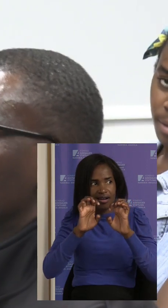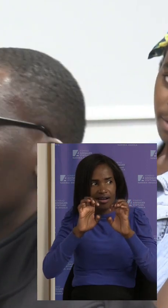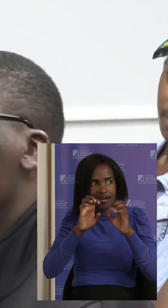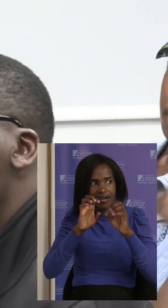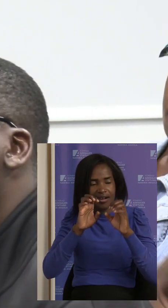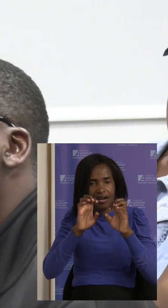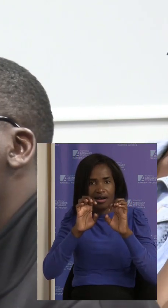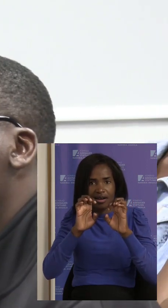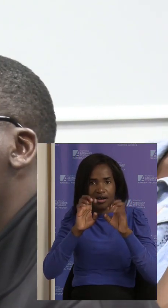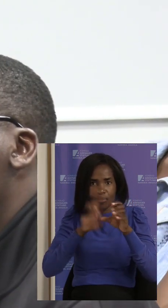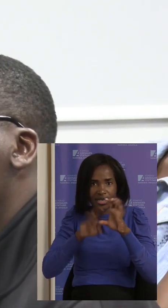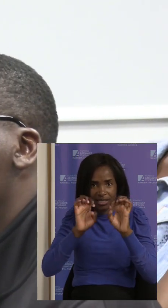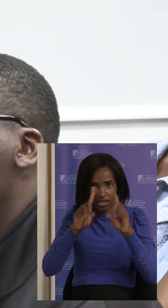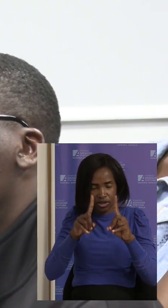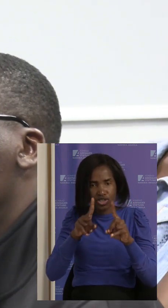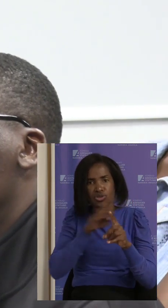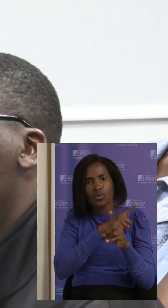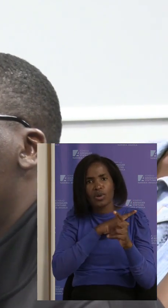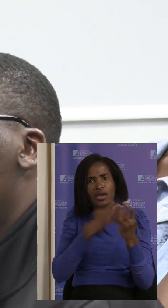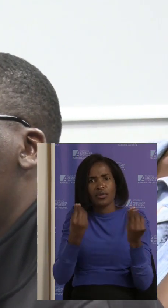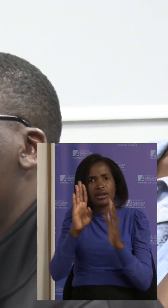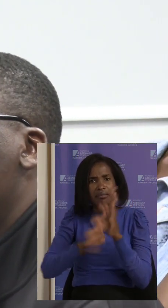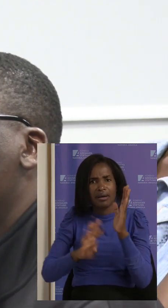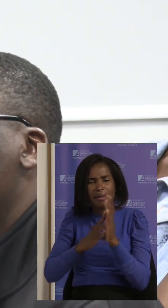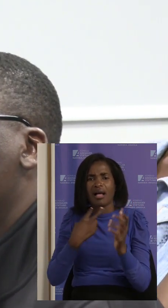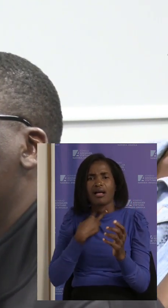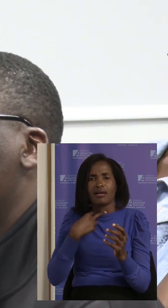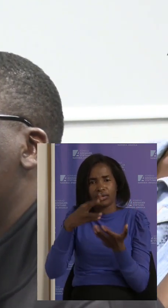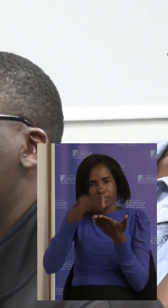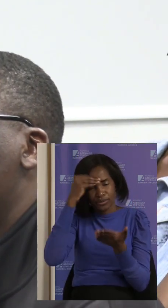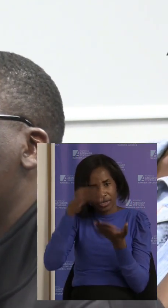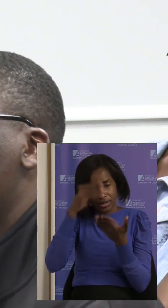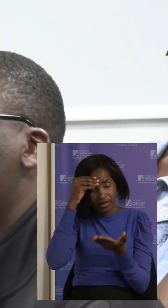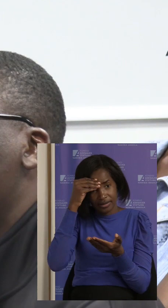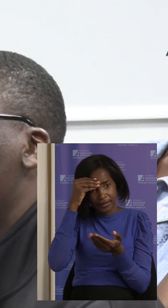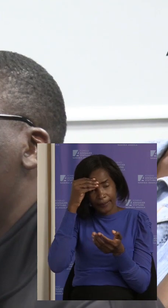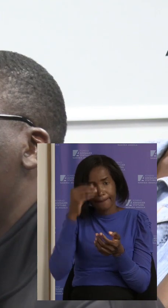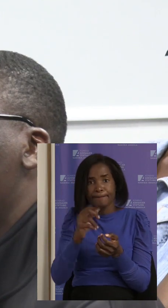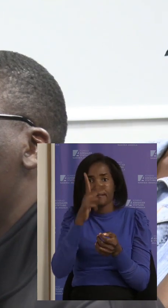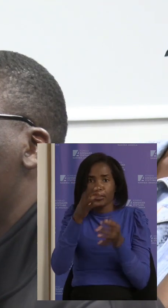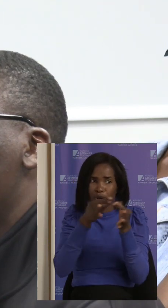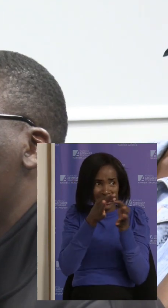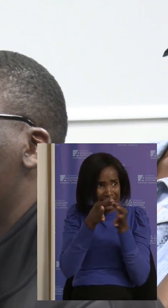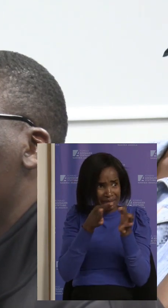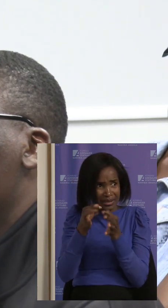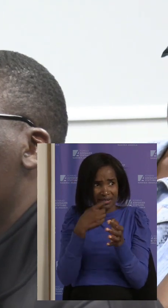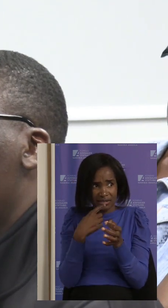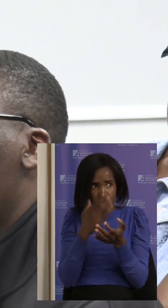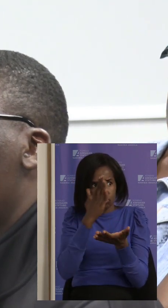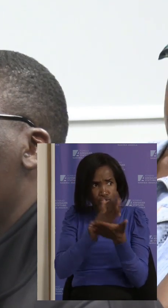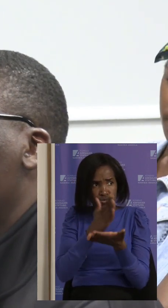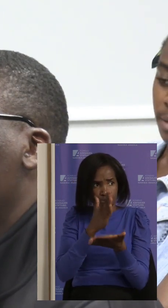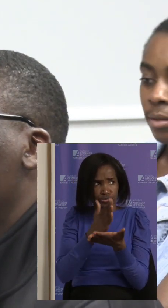learning. And when you look at what they highlighted, it's